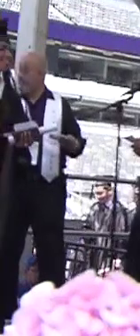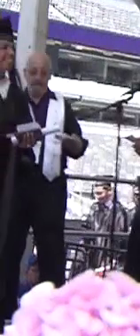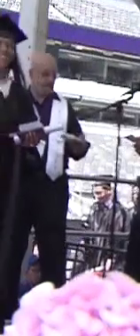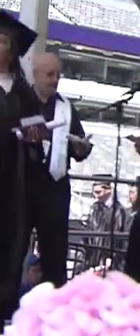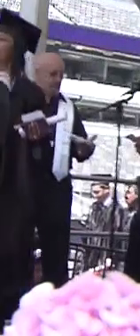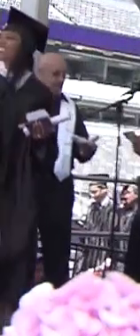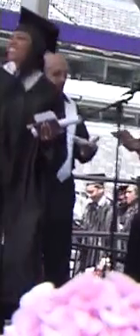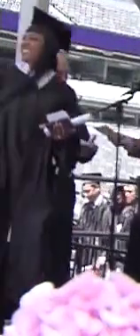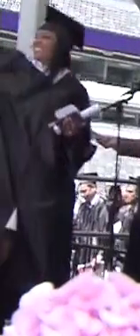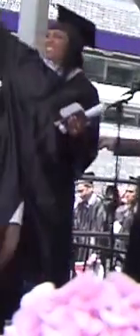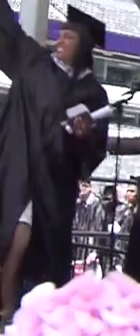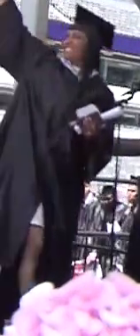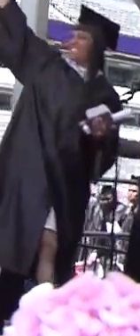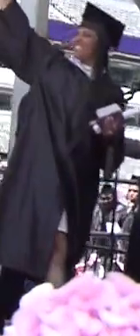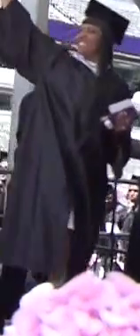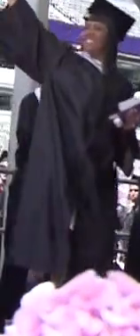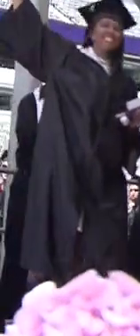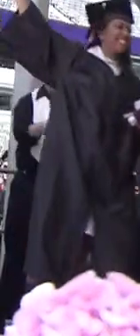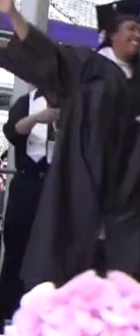Danelba Cabrera.